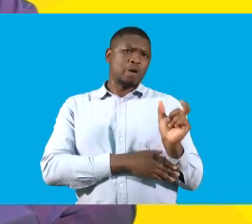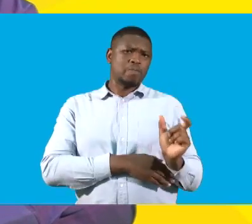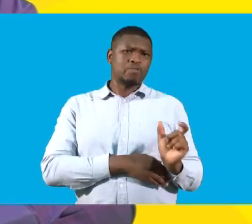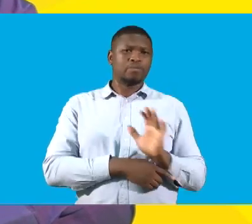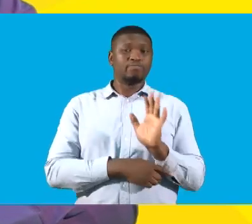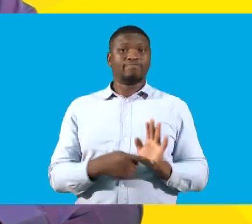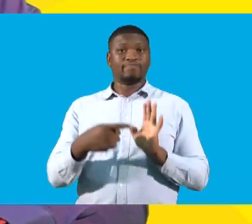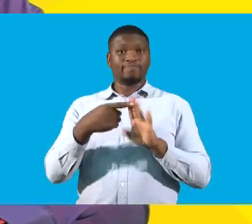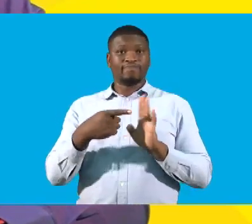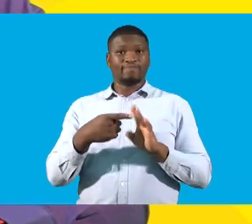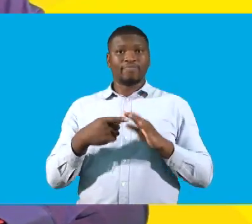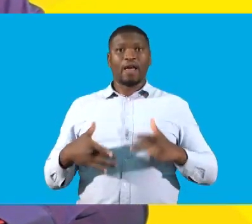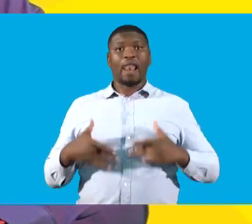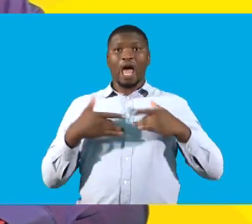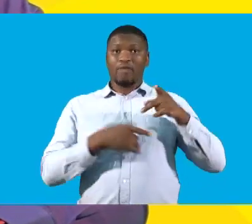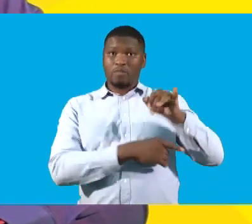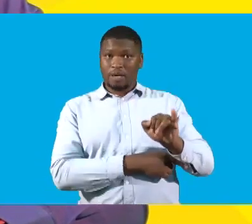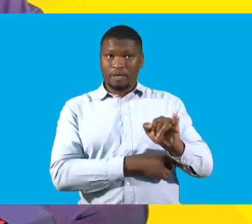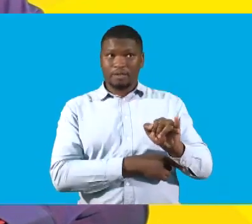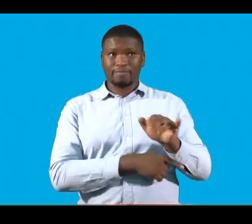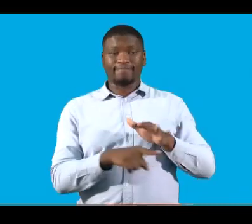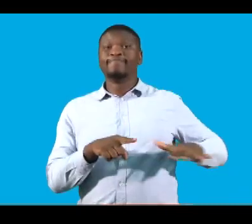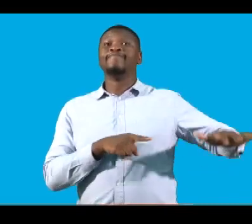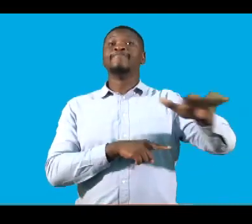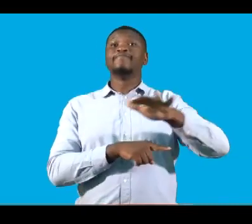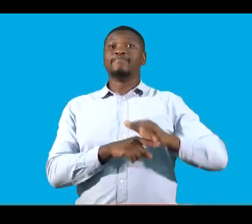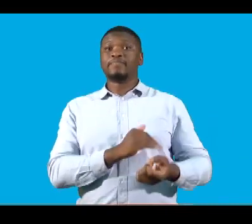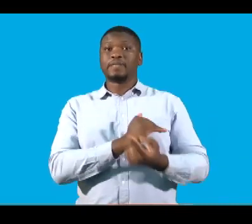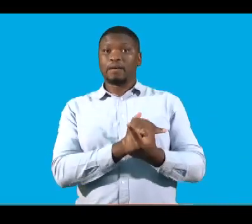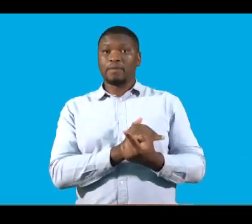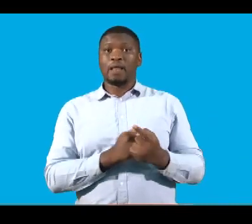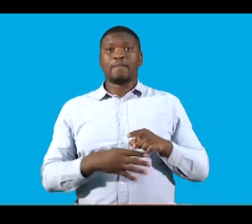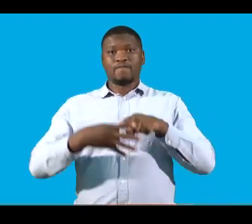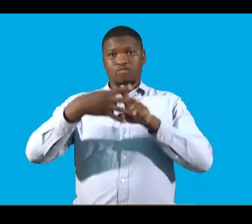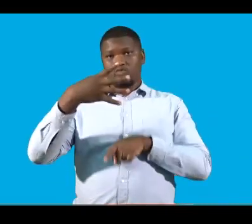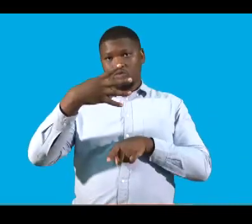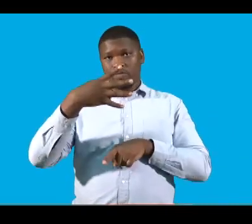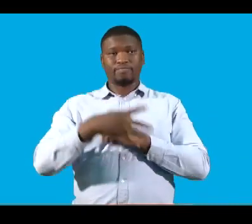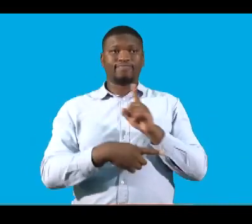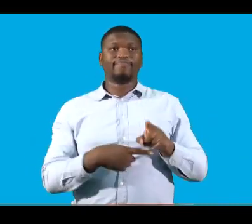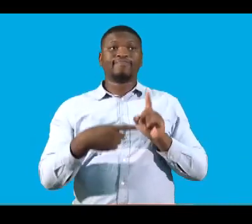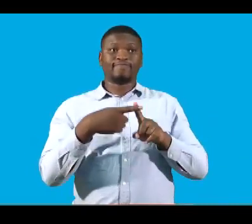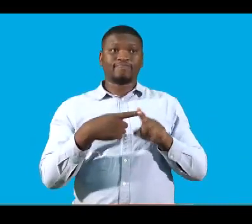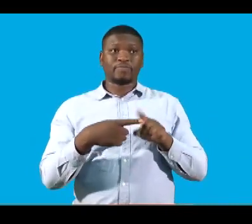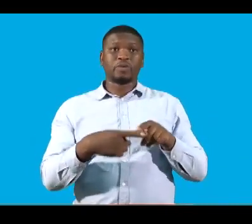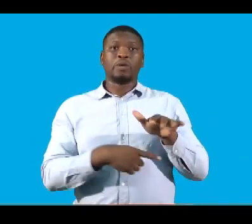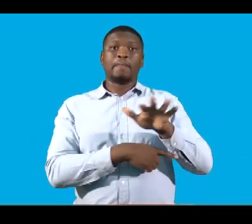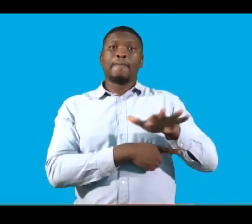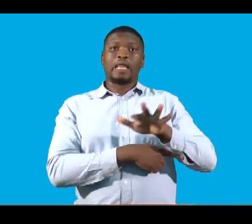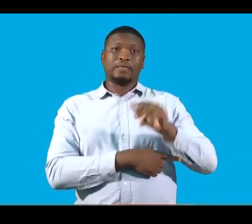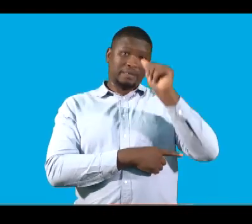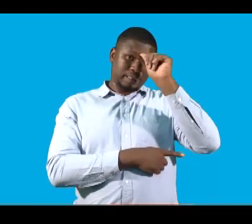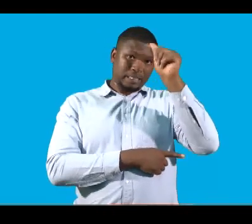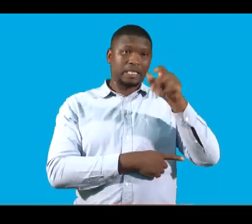of the various novels. First up, Life of Pi. The setting. The novel has 4 settings. So firstly, part 1